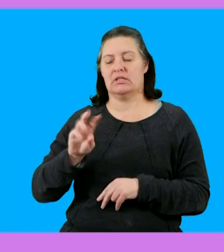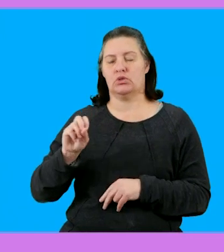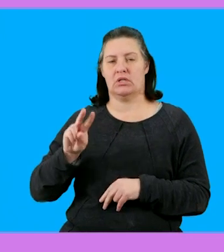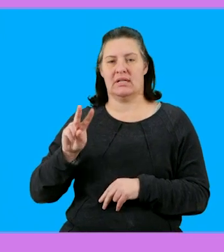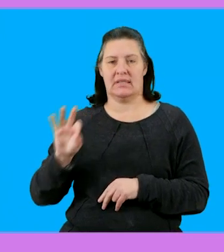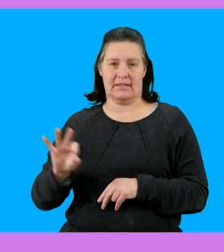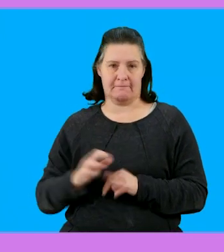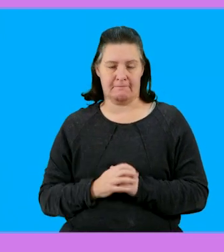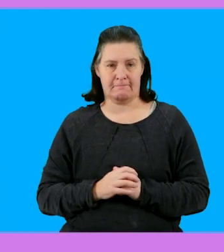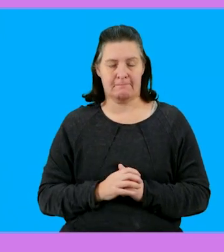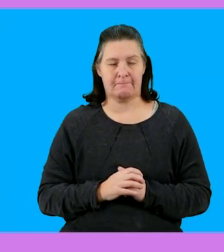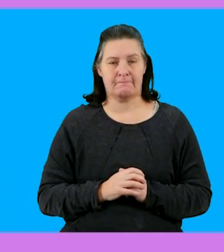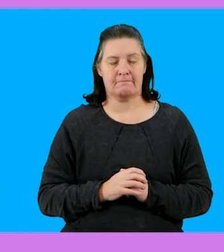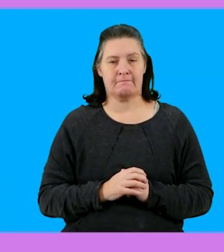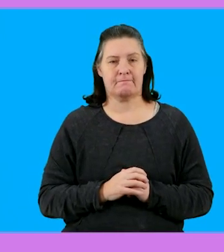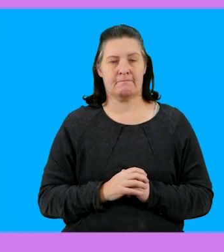February